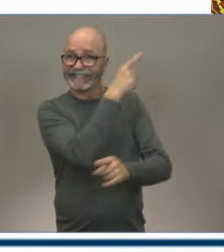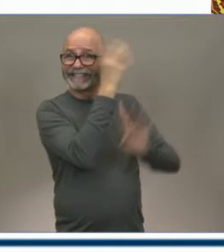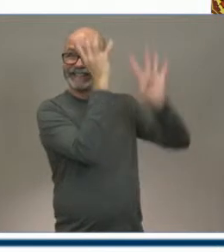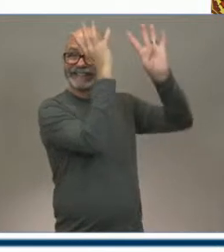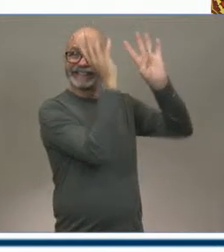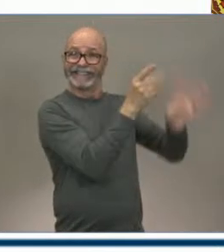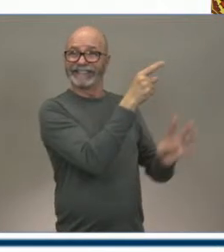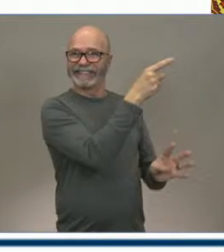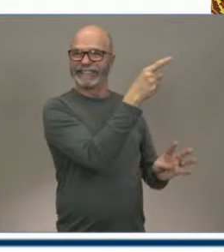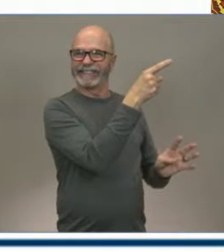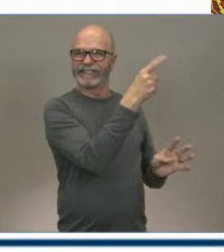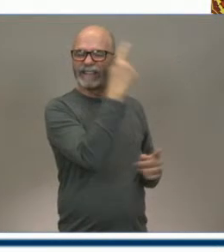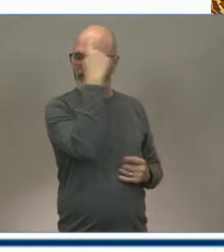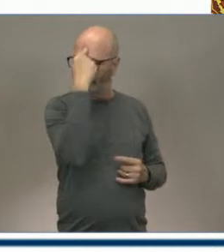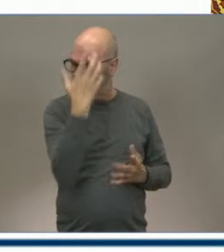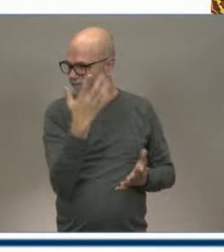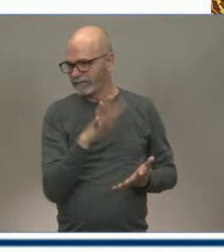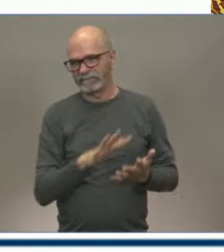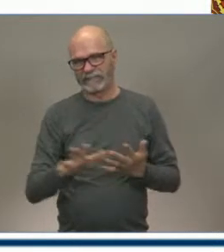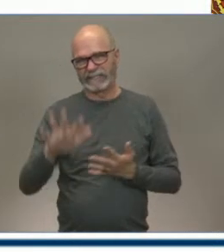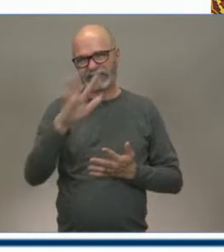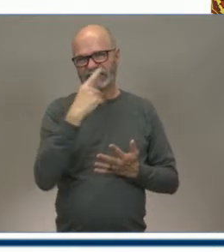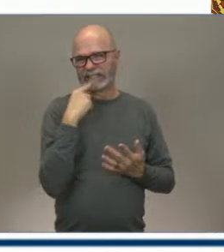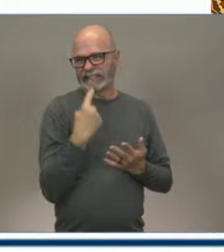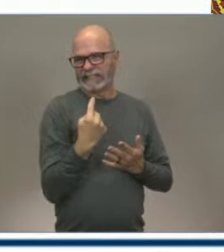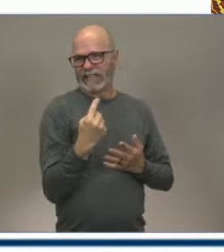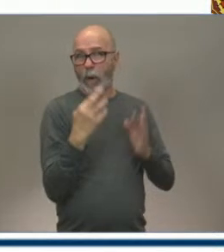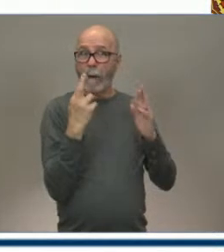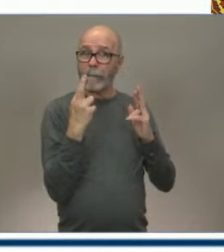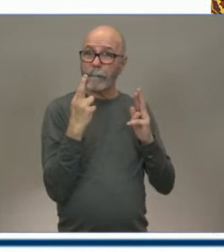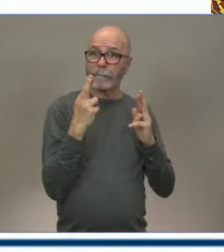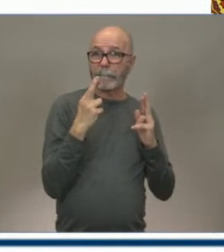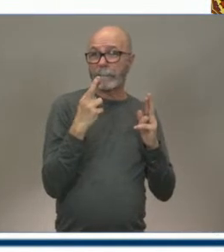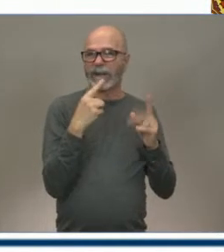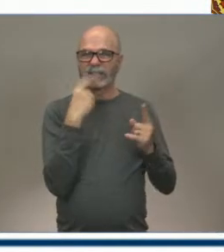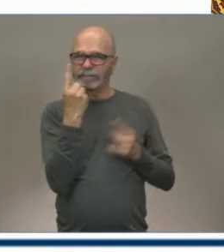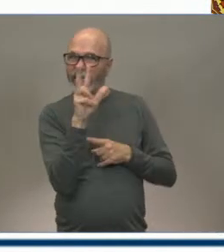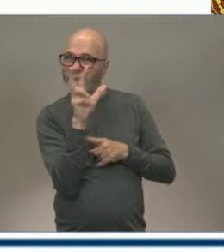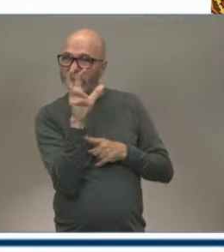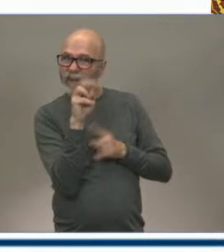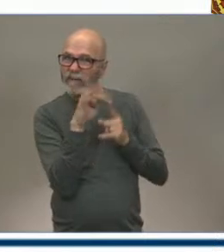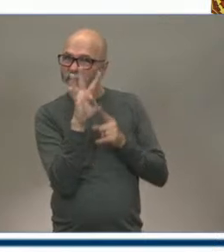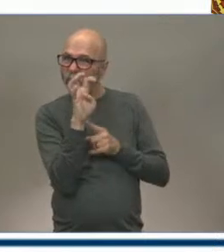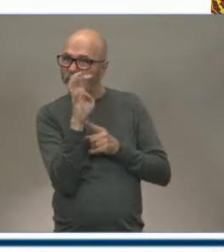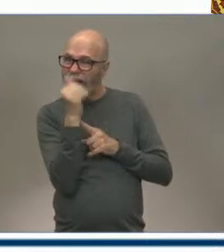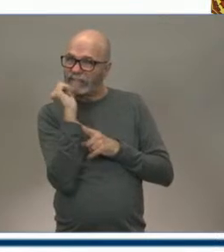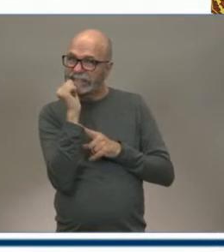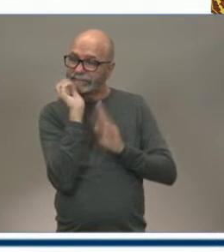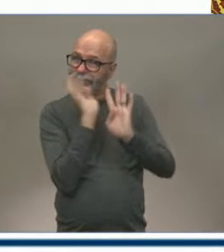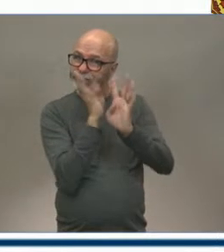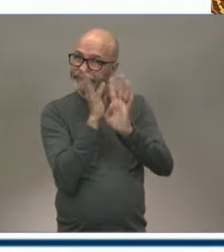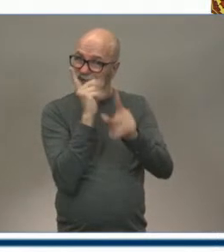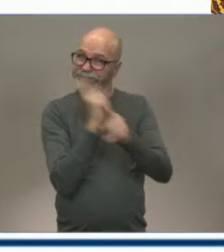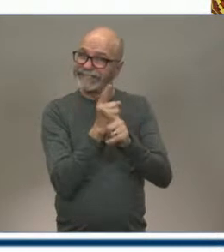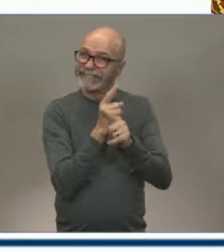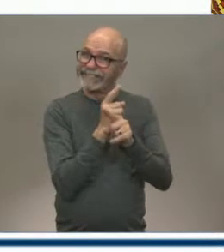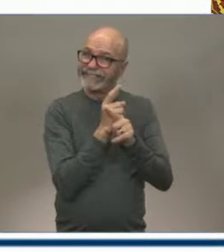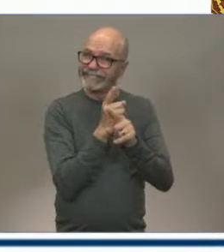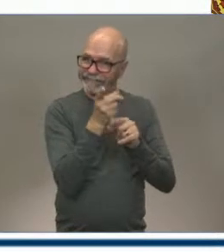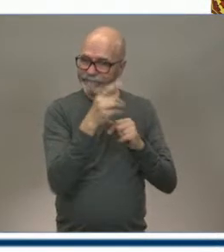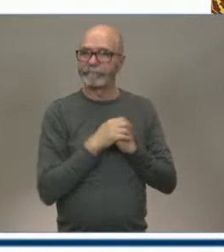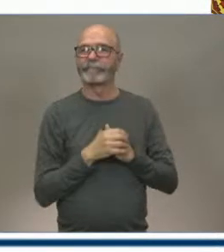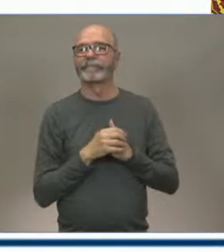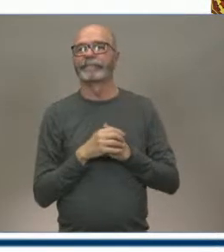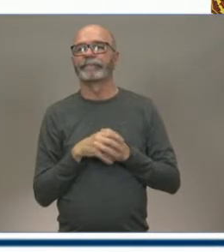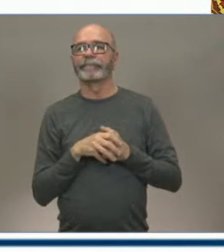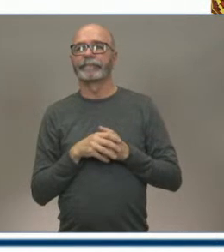400 people per day. Was that the turnout that we saw at those early clinics? Yeah, we've had maximal turn. I think their maximum